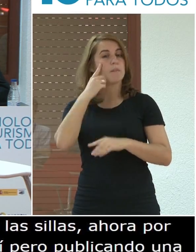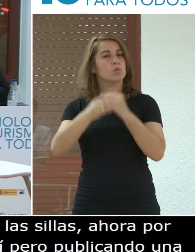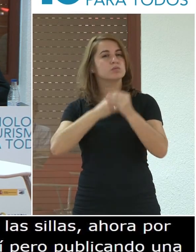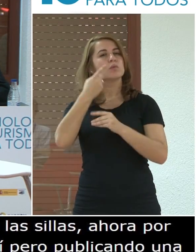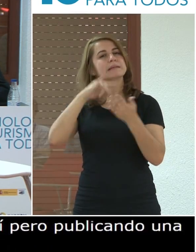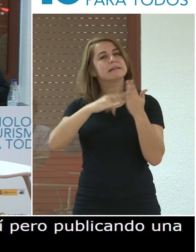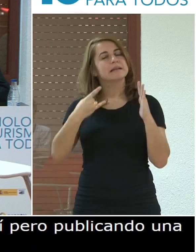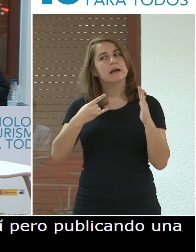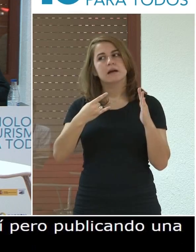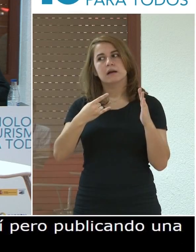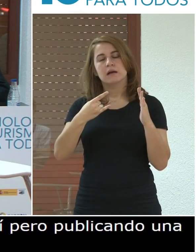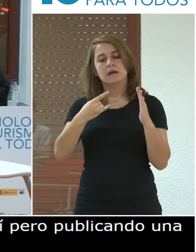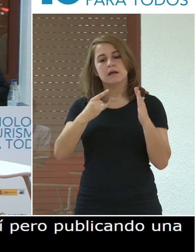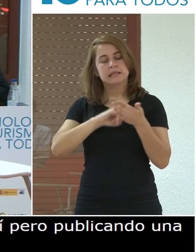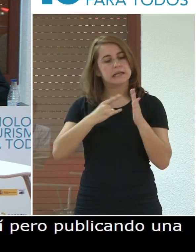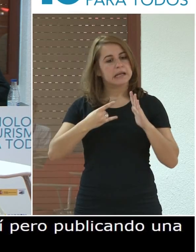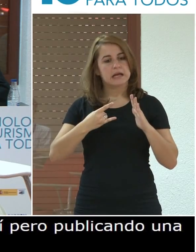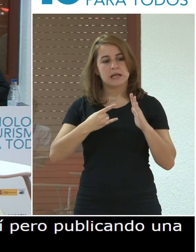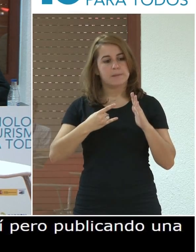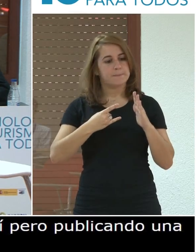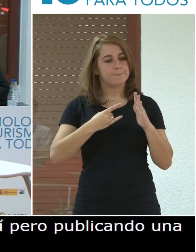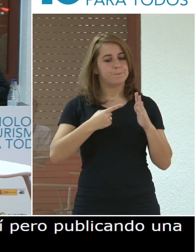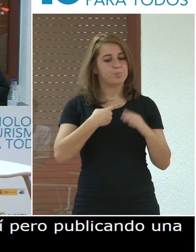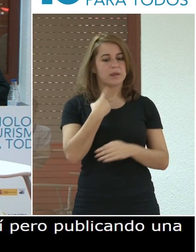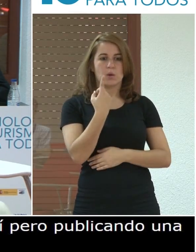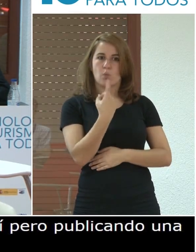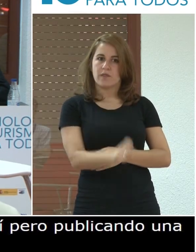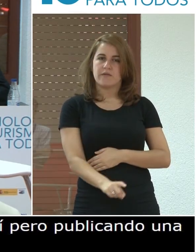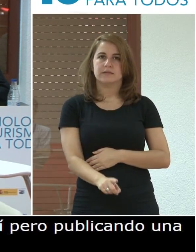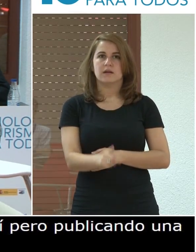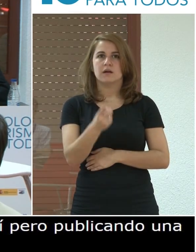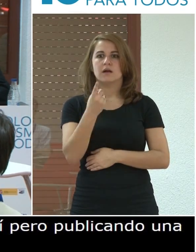a magazine. That's to use a technique which,